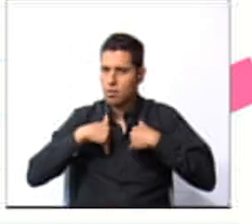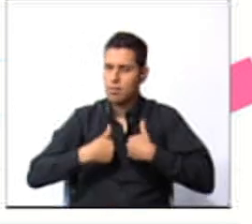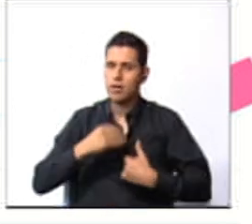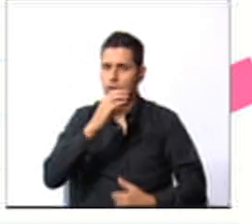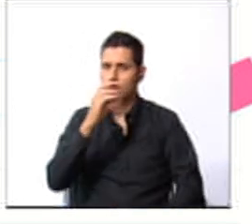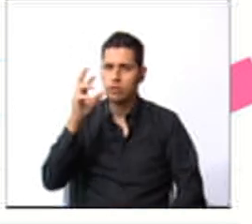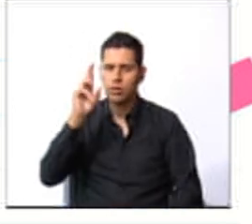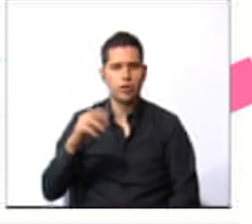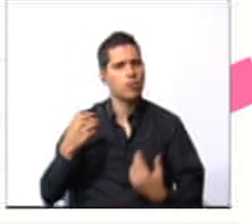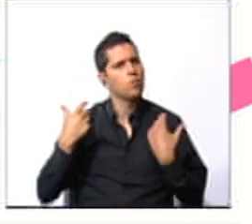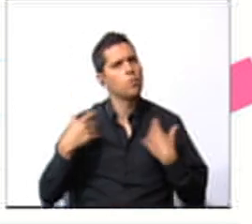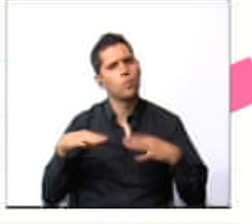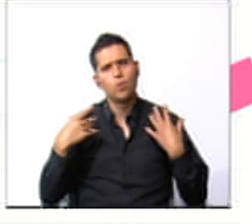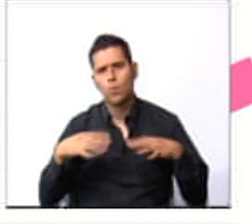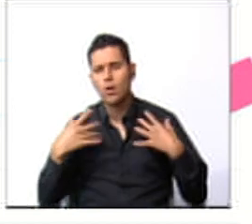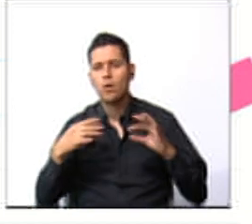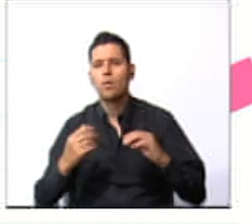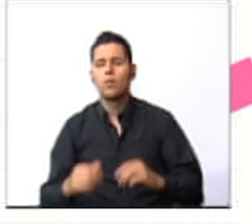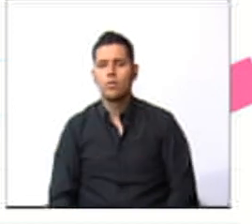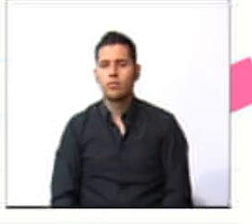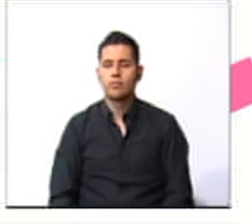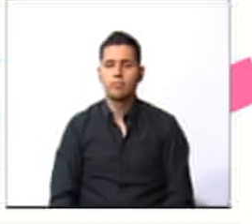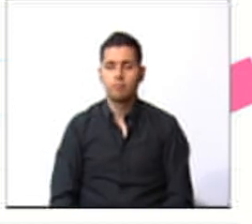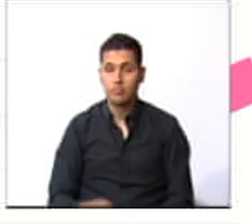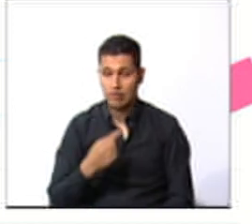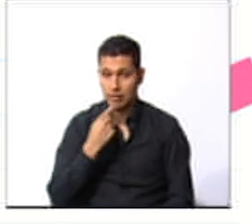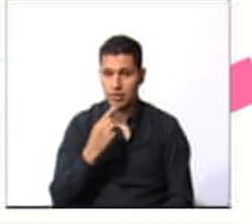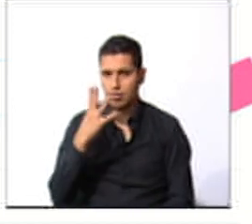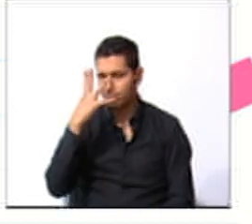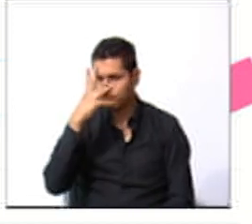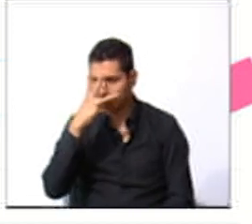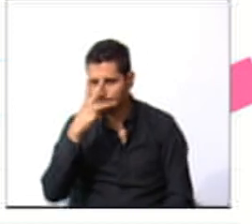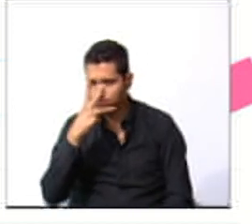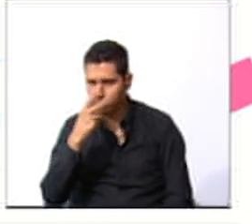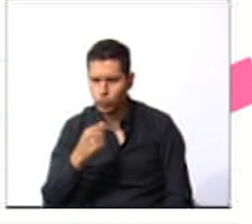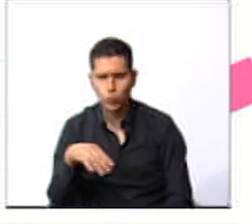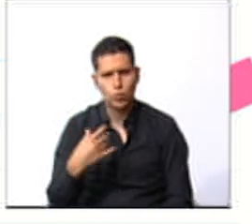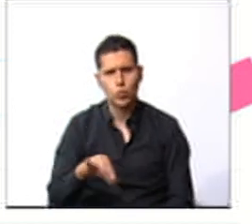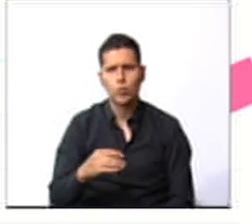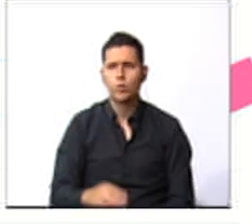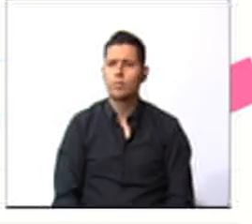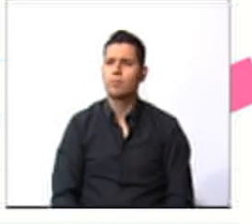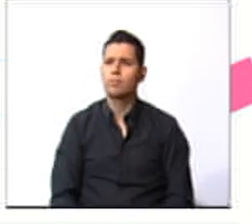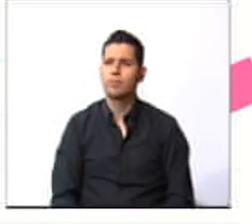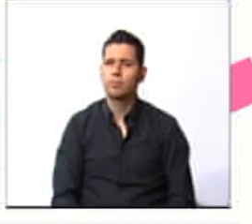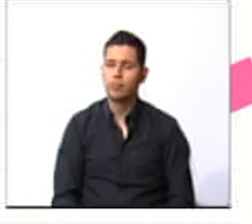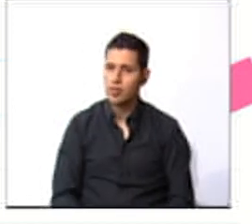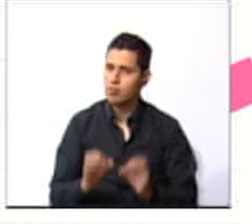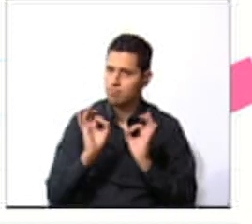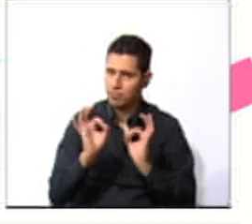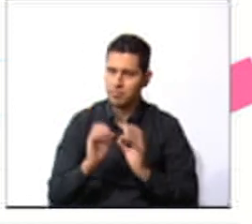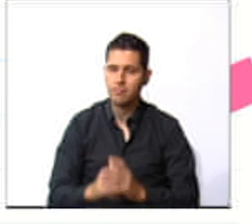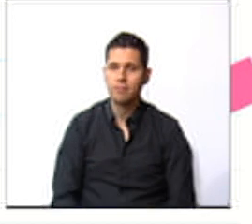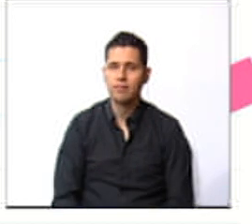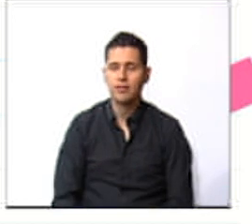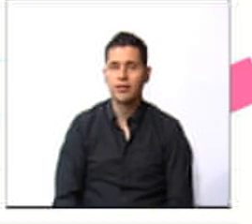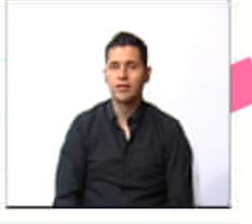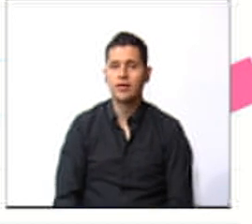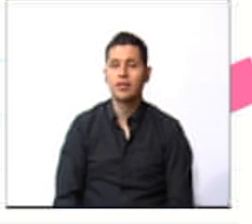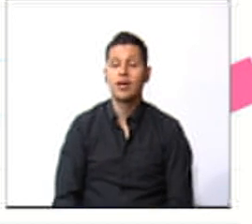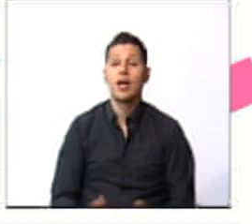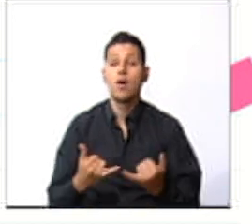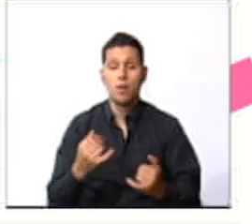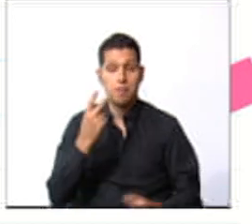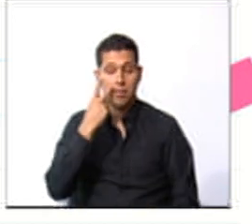text mentions how beautiful and rich is Costa Rica. Very good. Let's